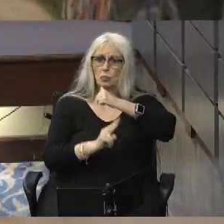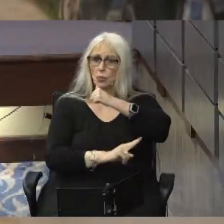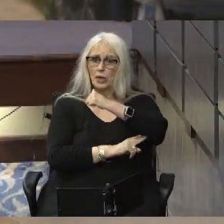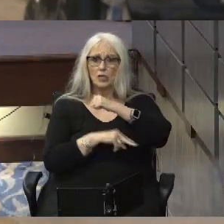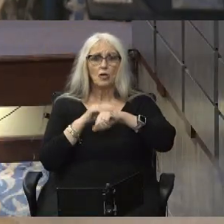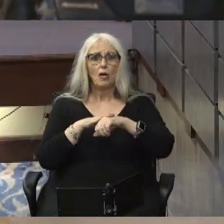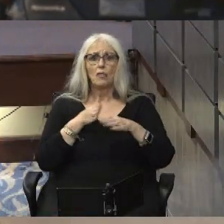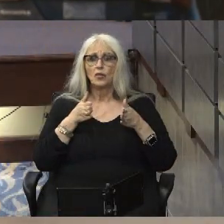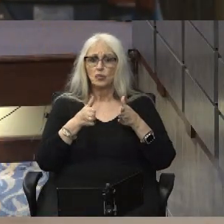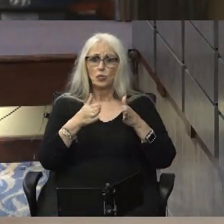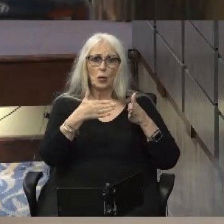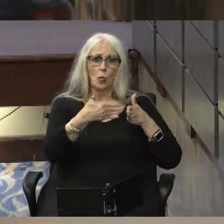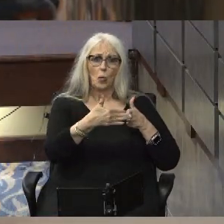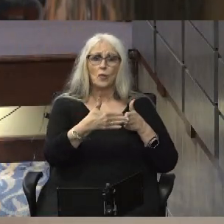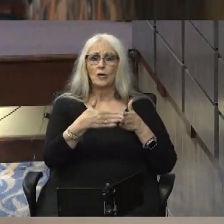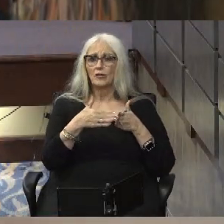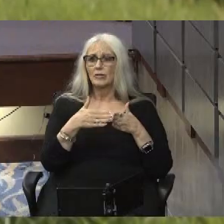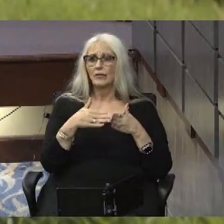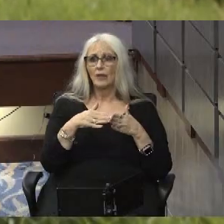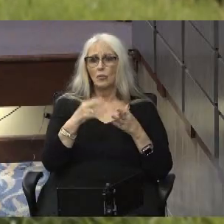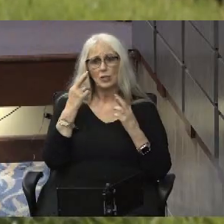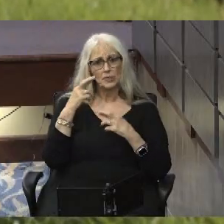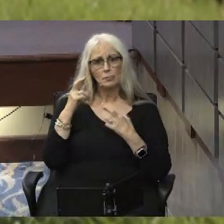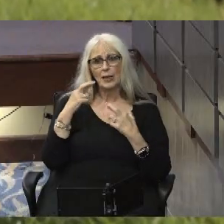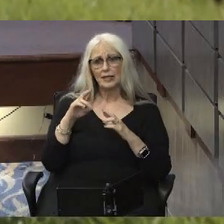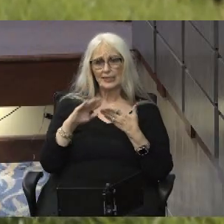street corners of our respective cities.